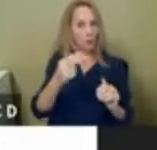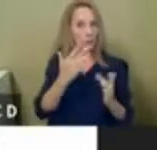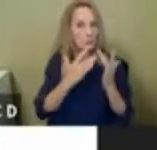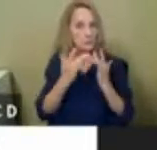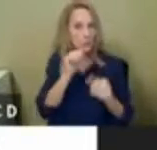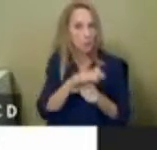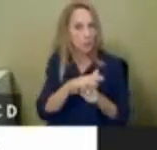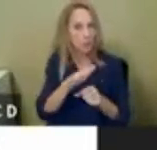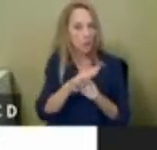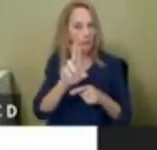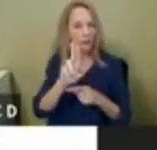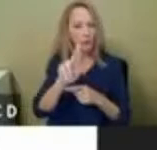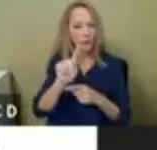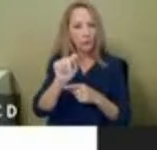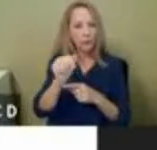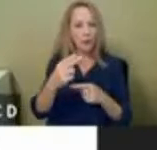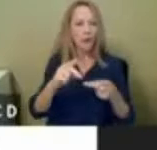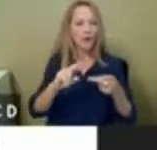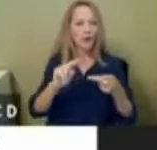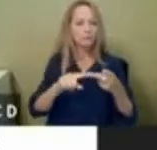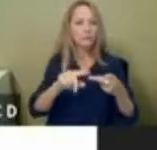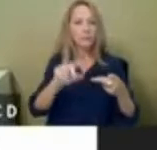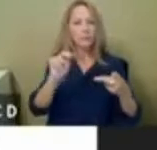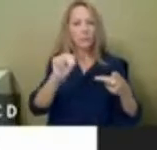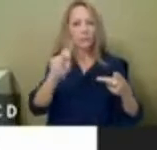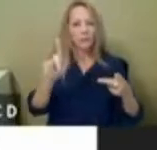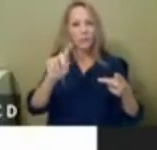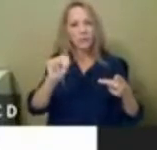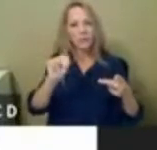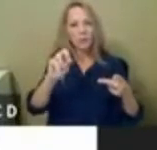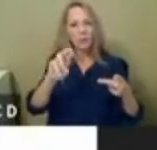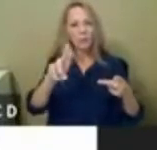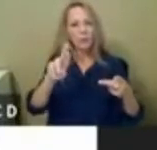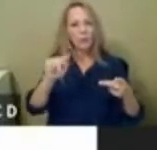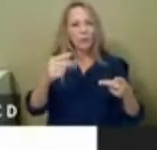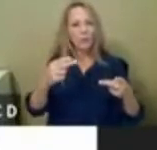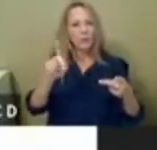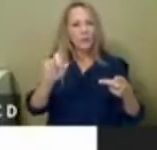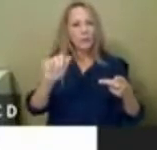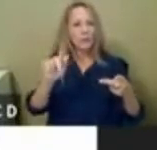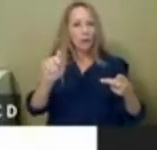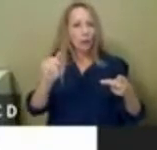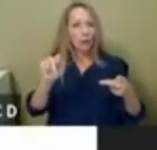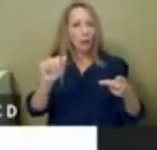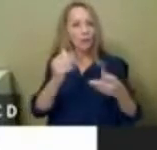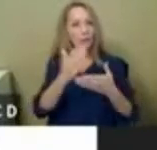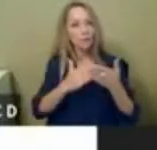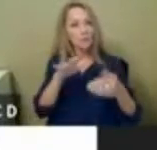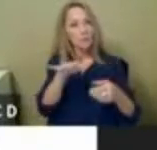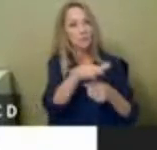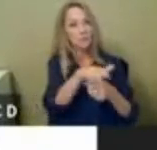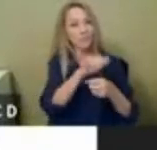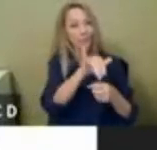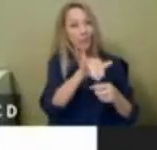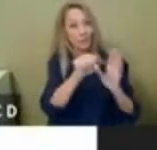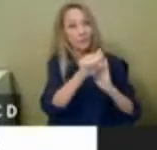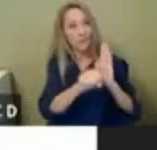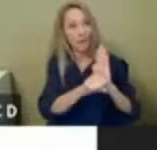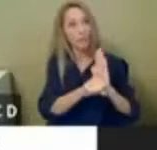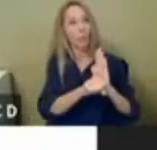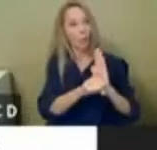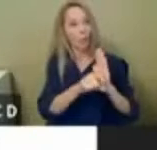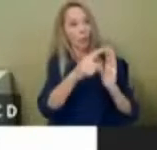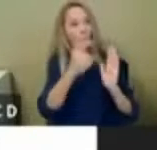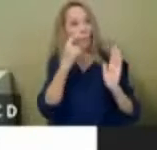states, Utah, North Dakota, there are a few other states in that region that are really seeing aggressive spikes